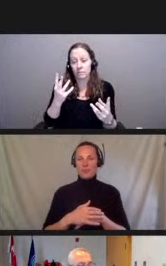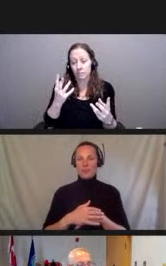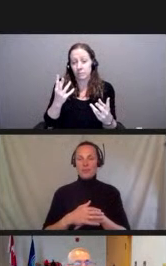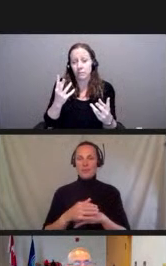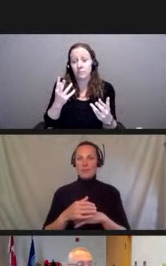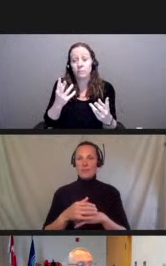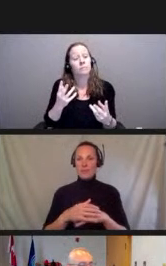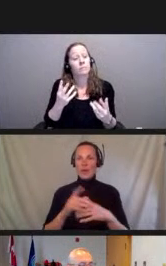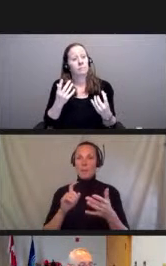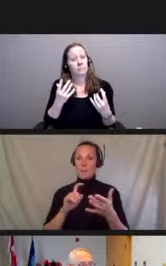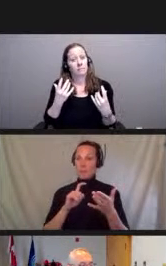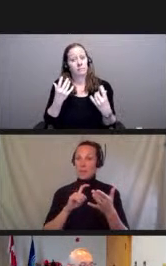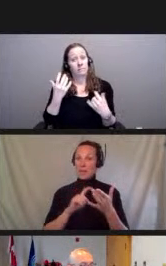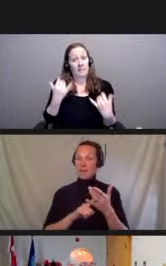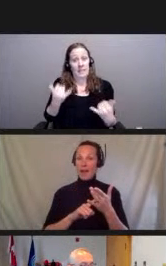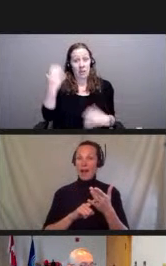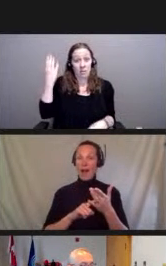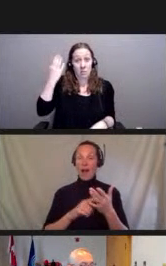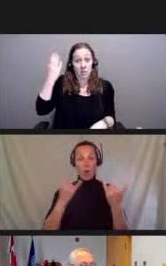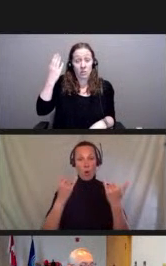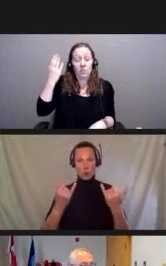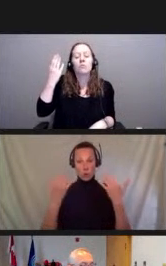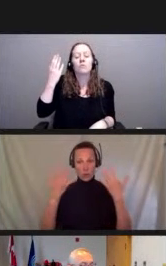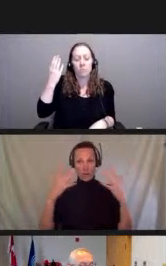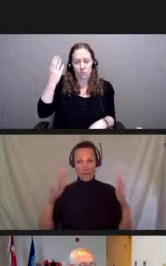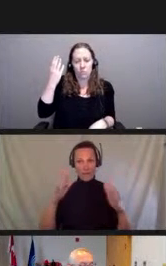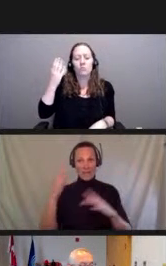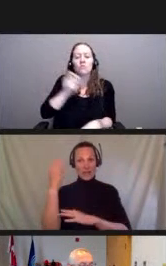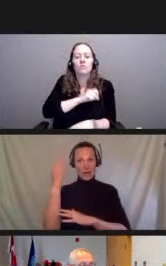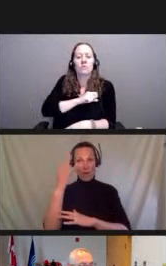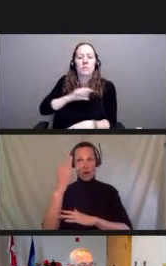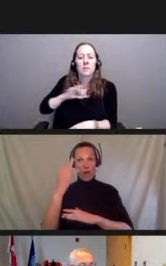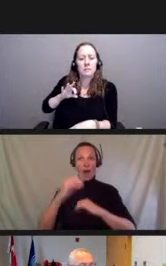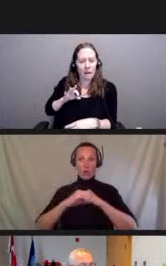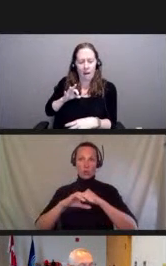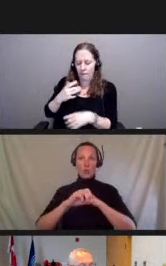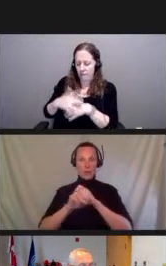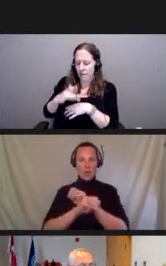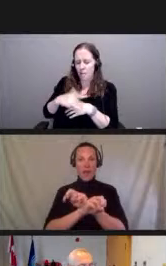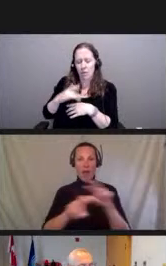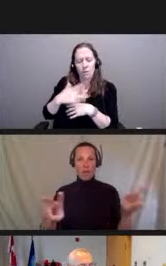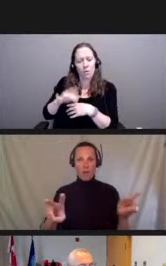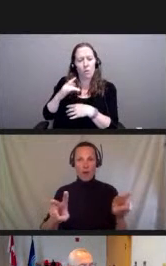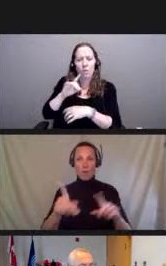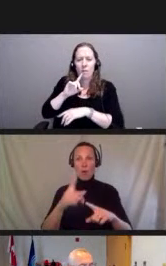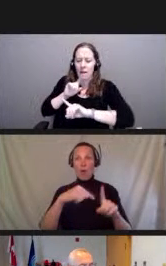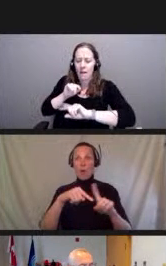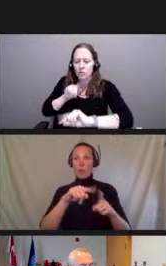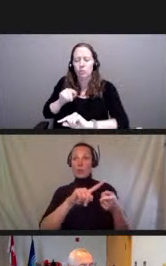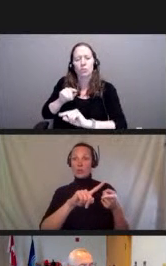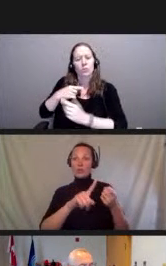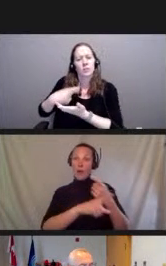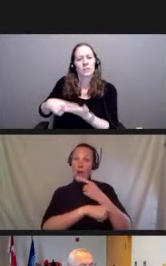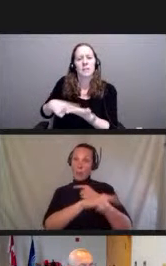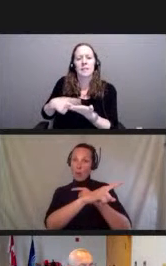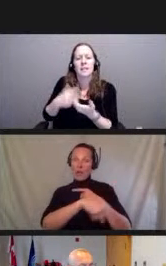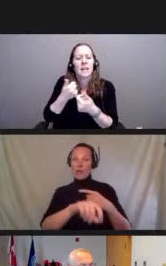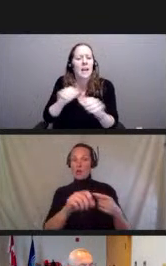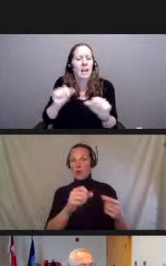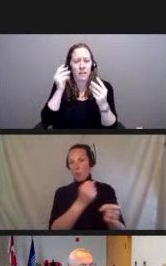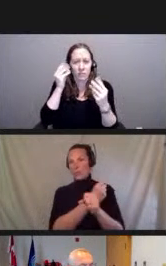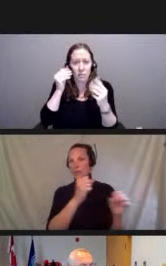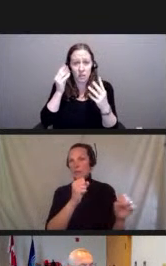after today's technical briefing, that staff are available to discuss any of the material for members of committee and